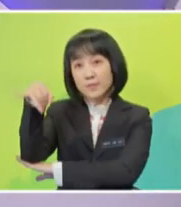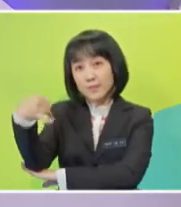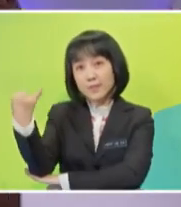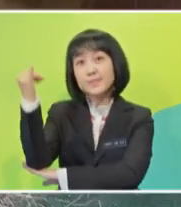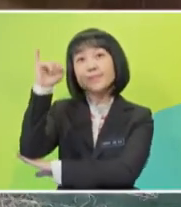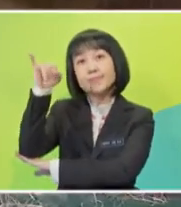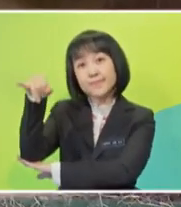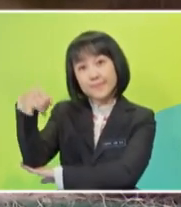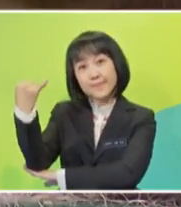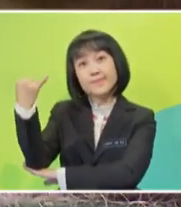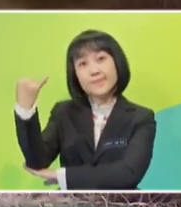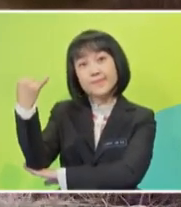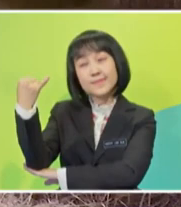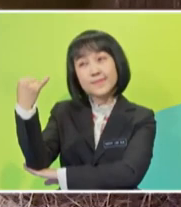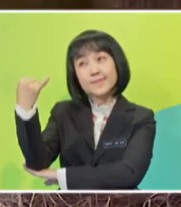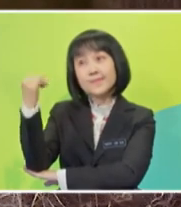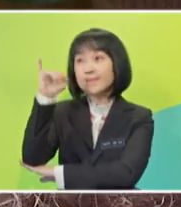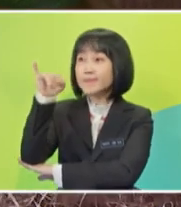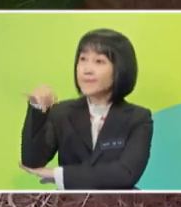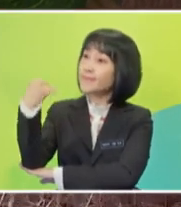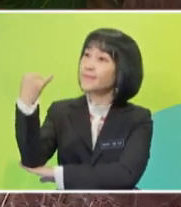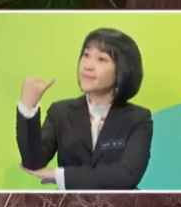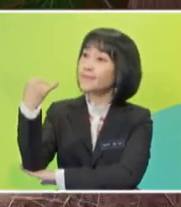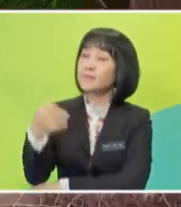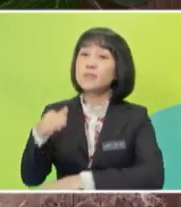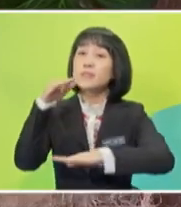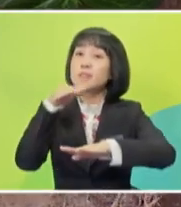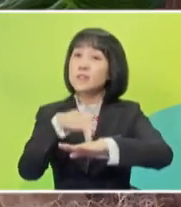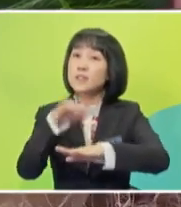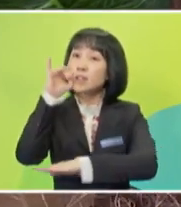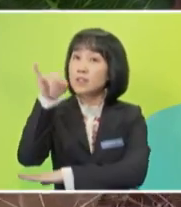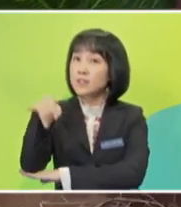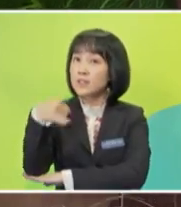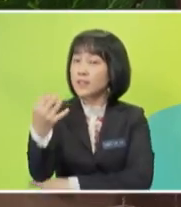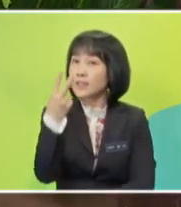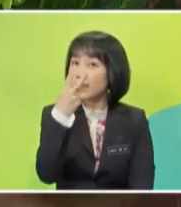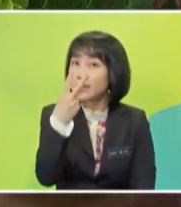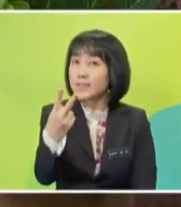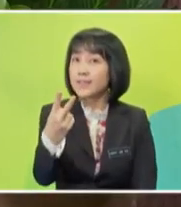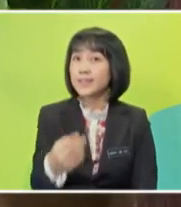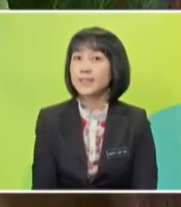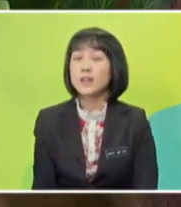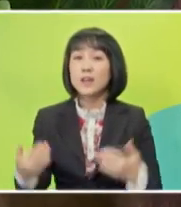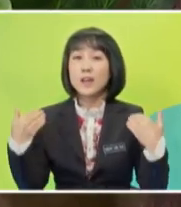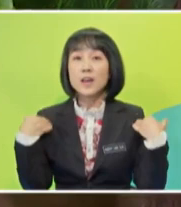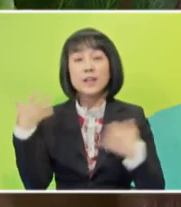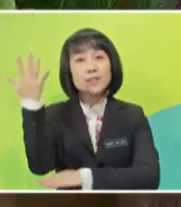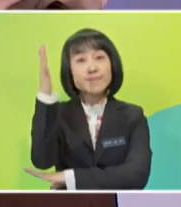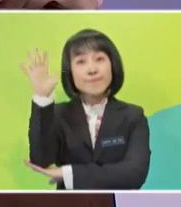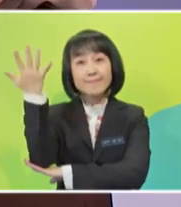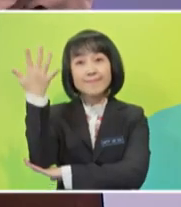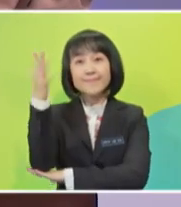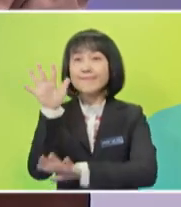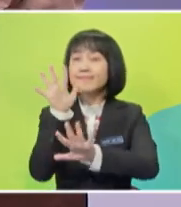jungle. Jungle. So at the jungle, if you can see, we have trees. So